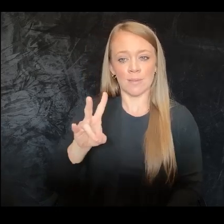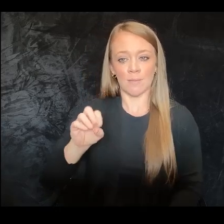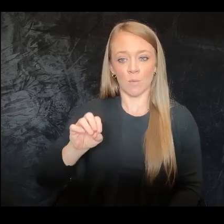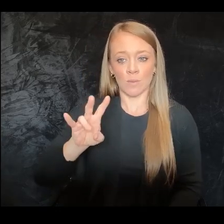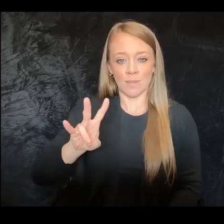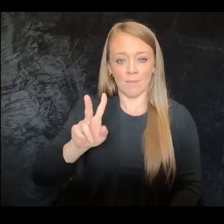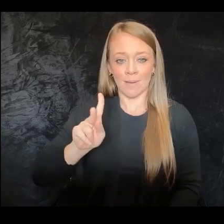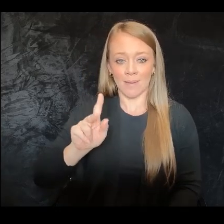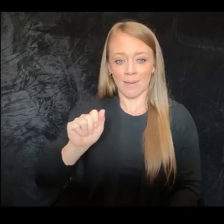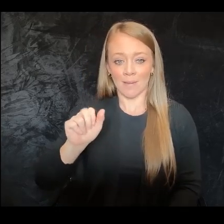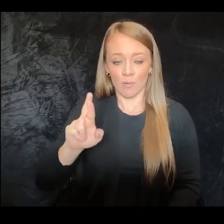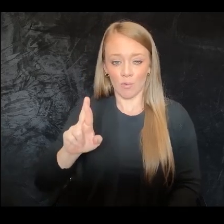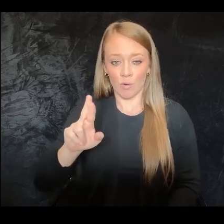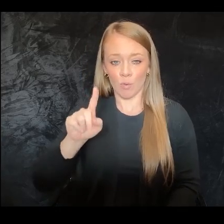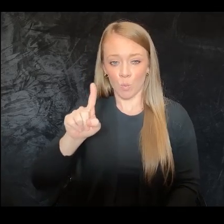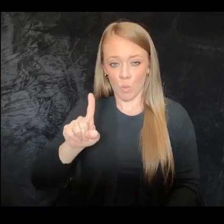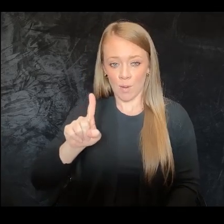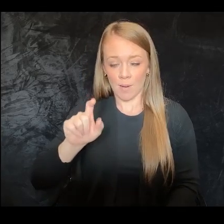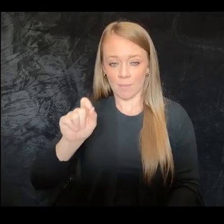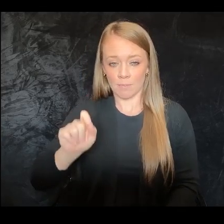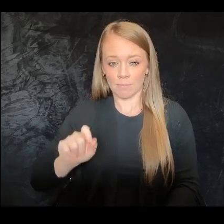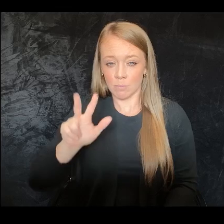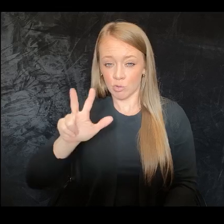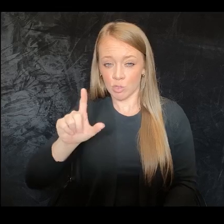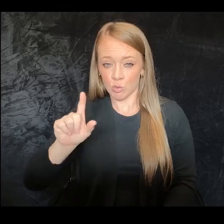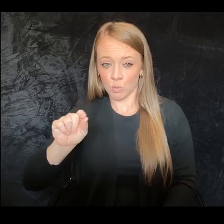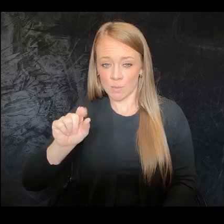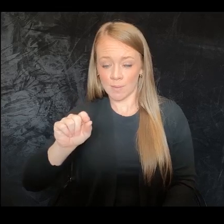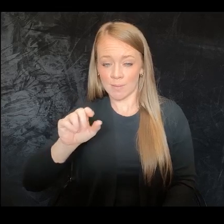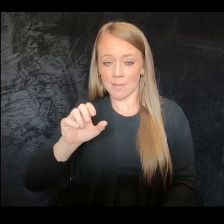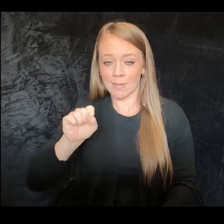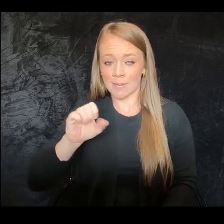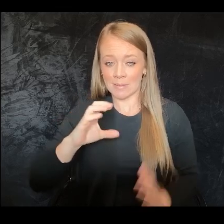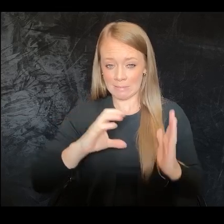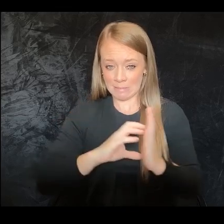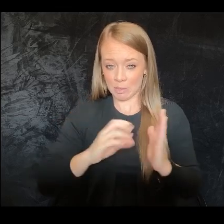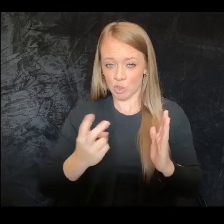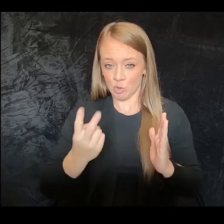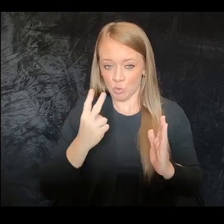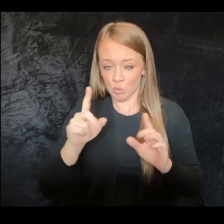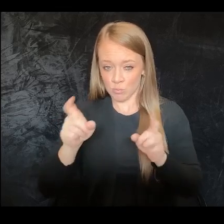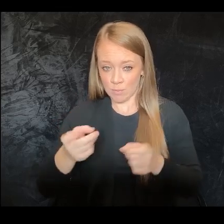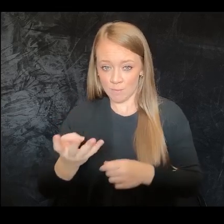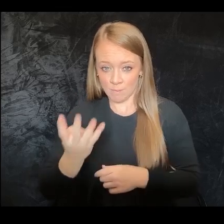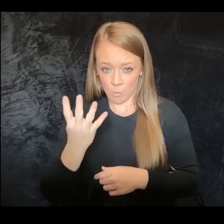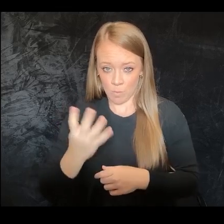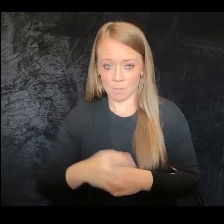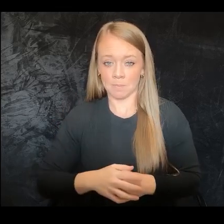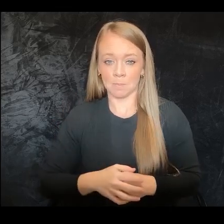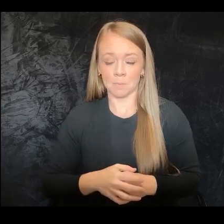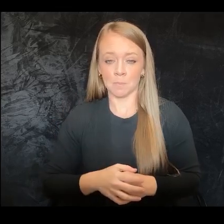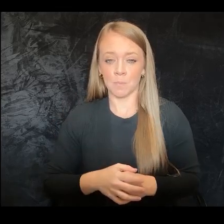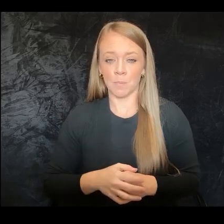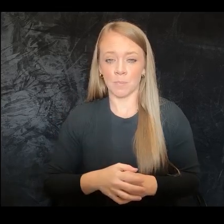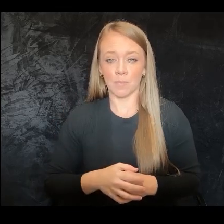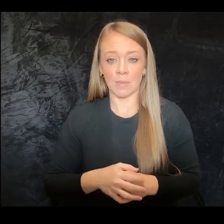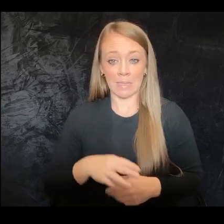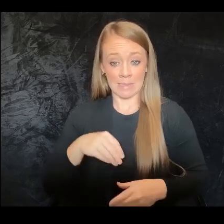to 707 KAR 1 320, Section